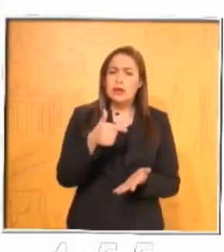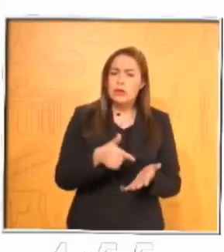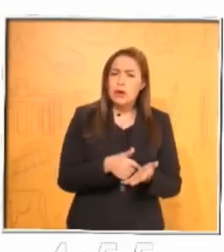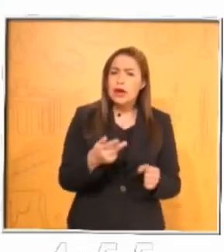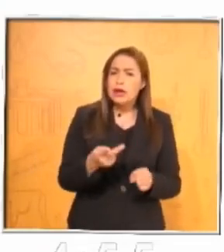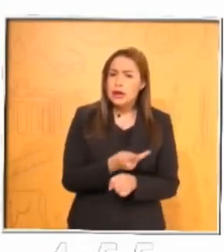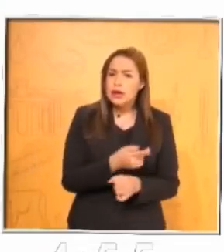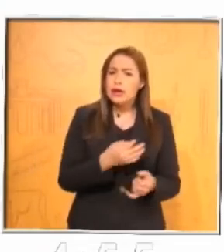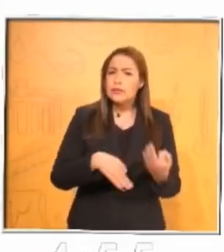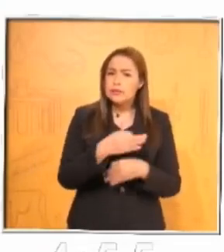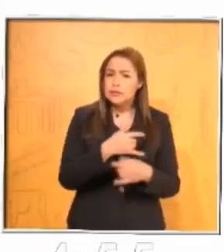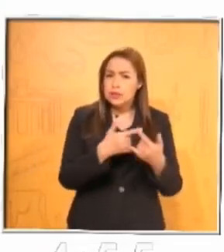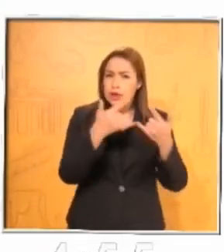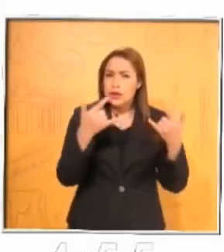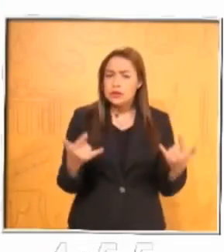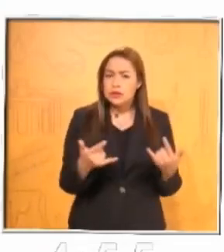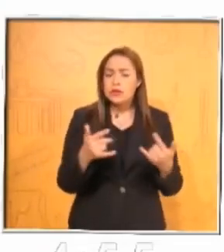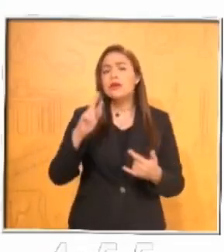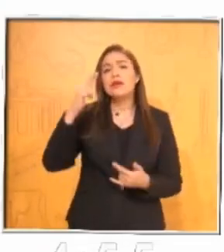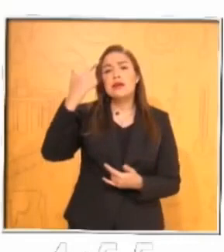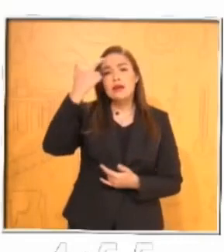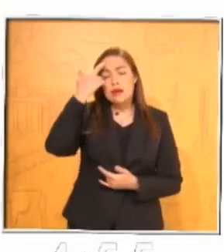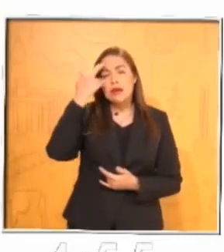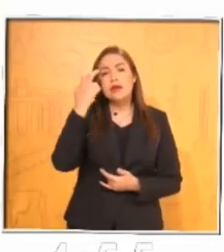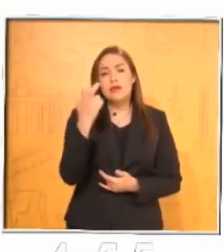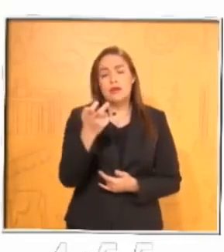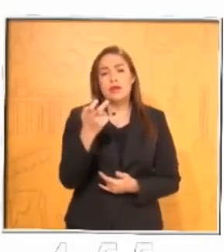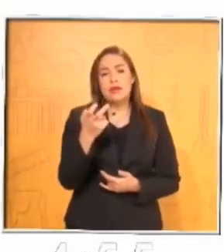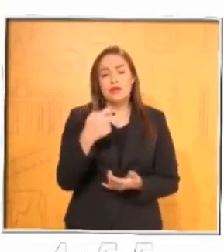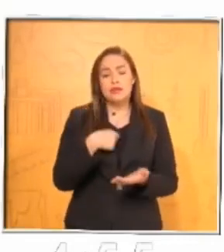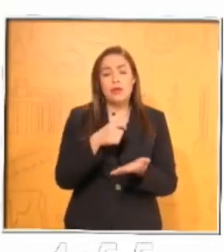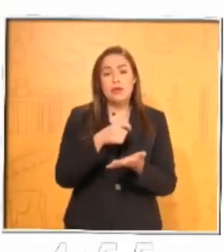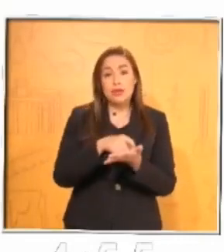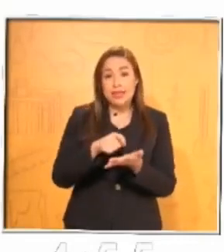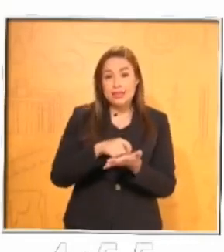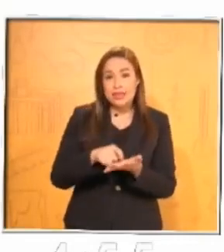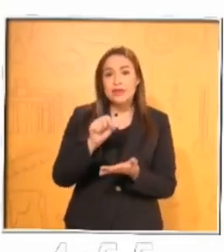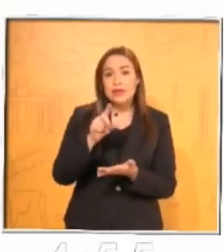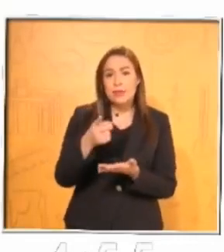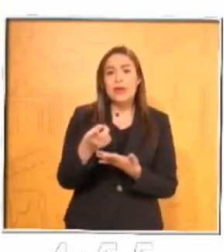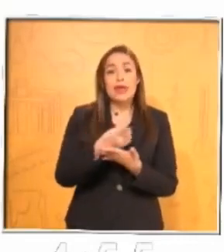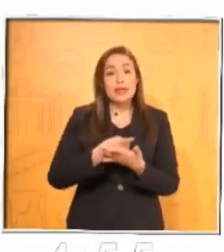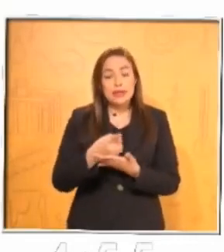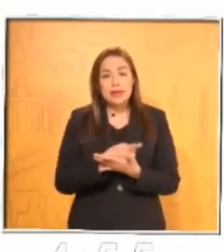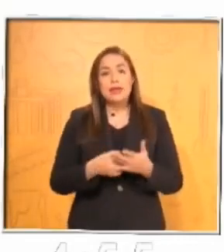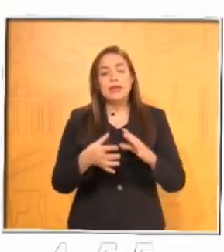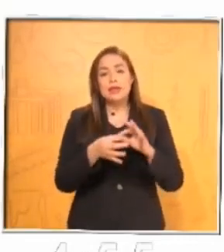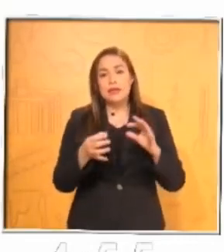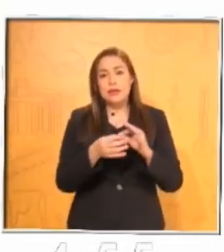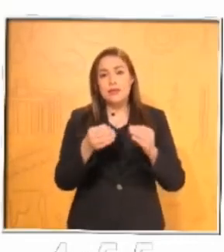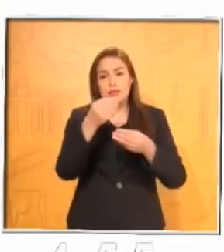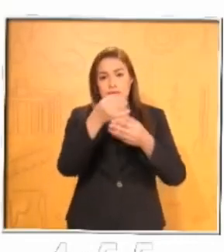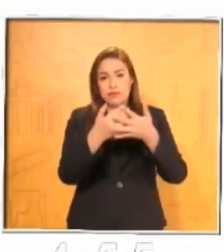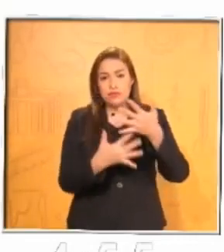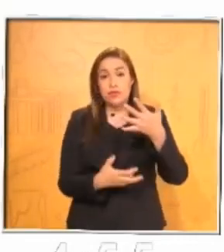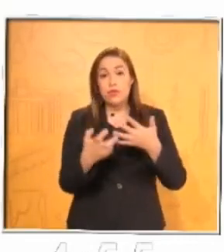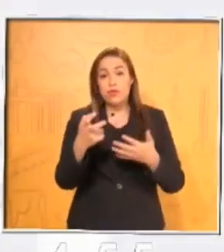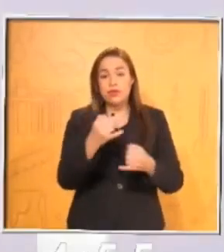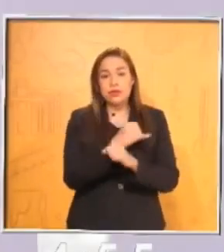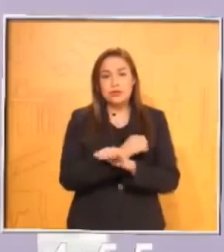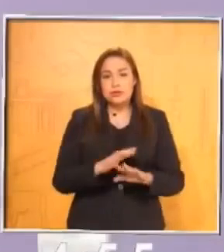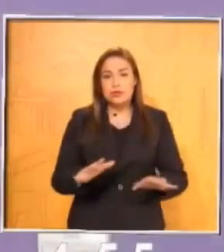write? Remember that the achievement or the expected learning for this class is